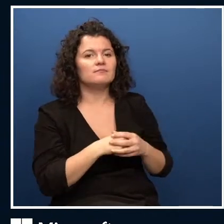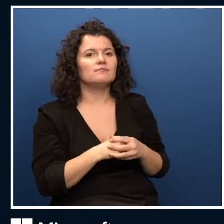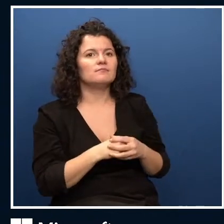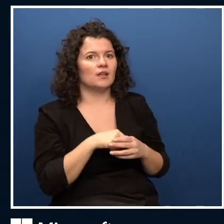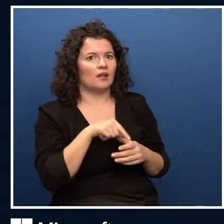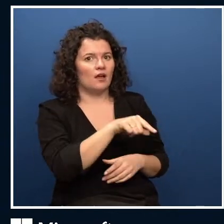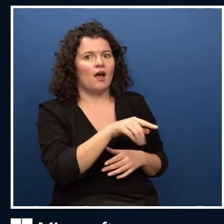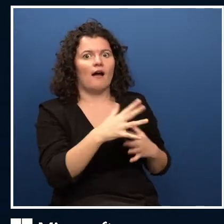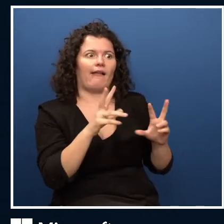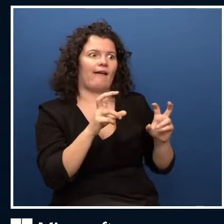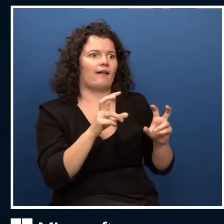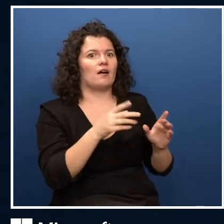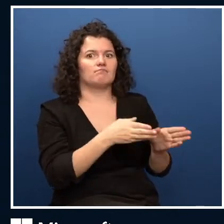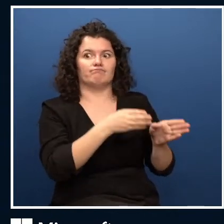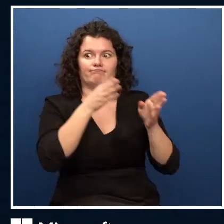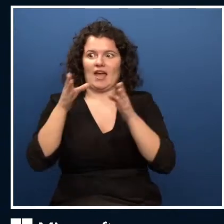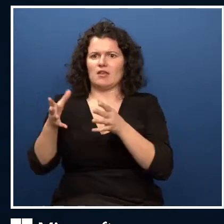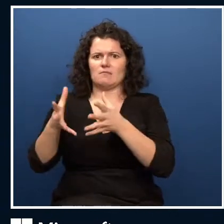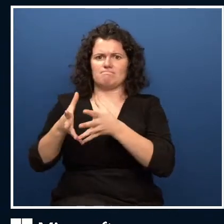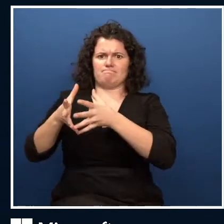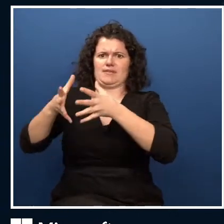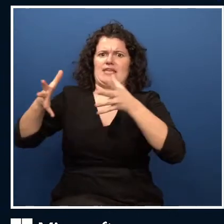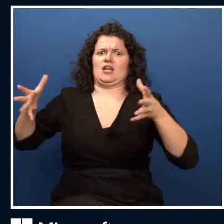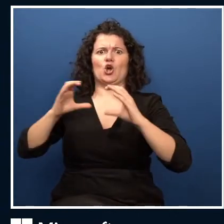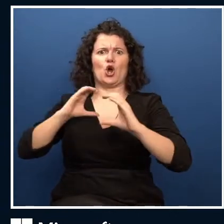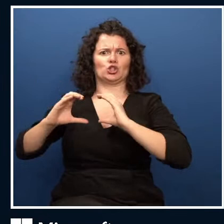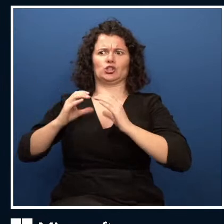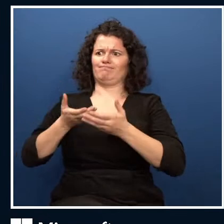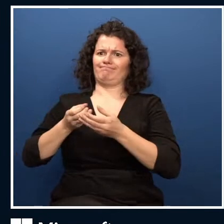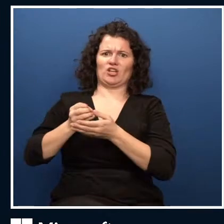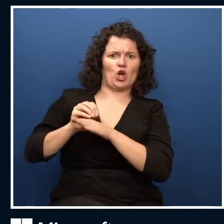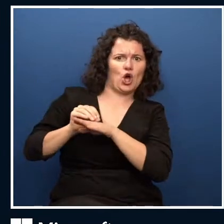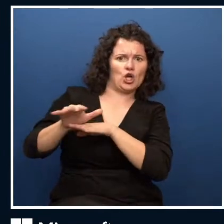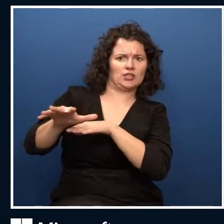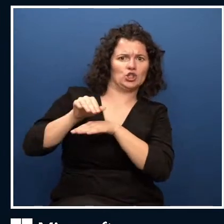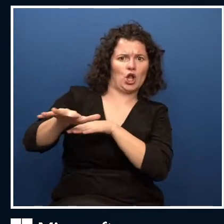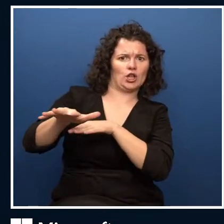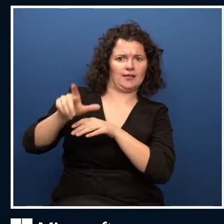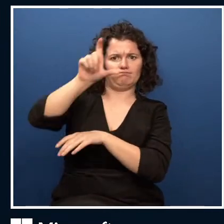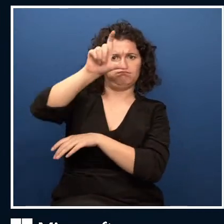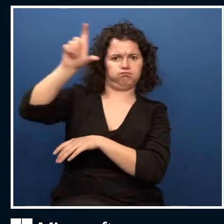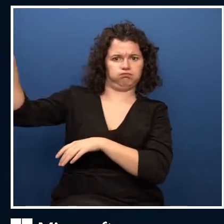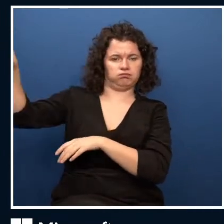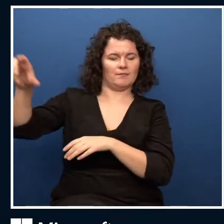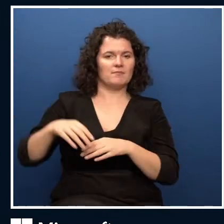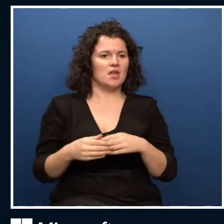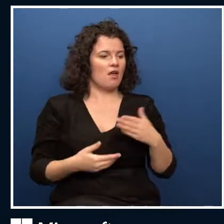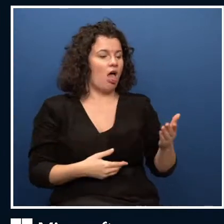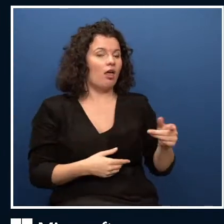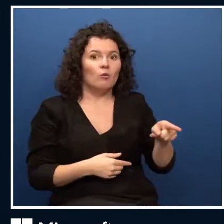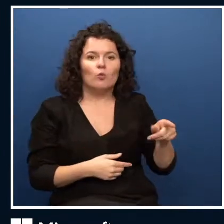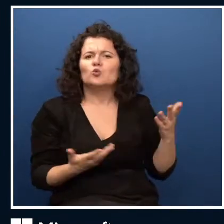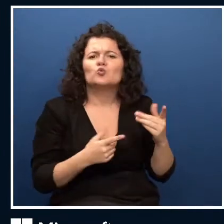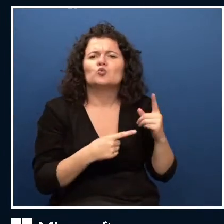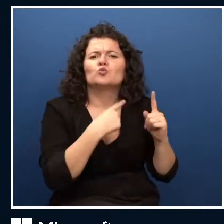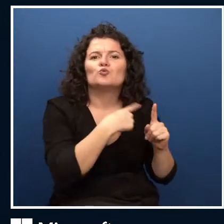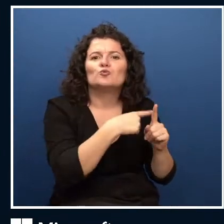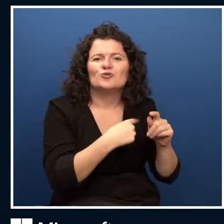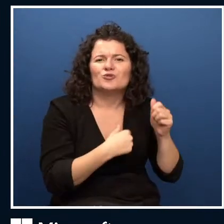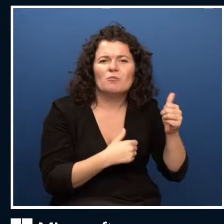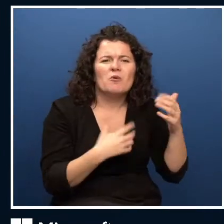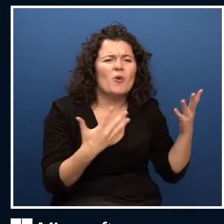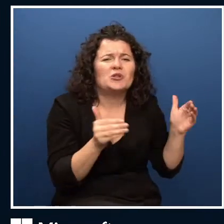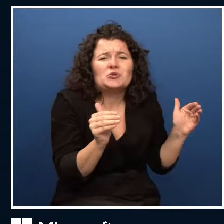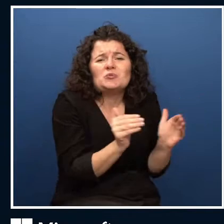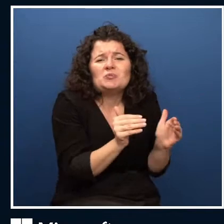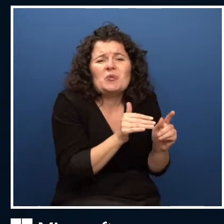firm. And so at a startup, I feel like the super cool thing about being at the startup is it's just a super small environment. So you're